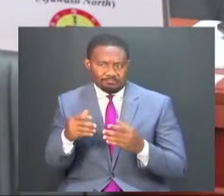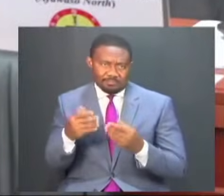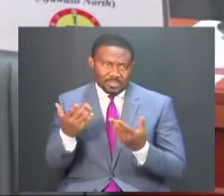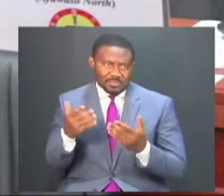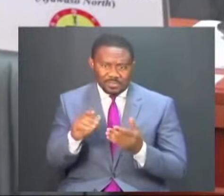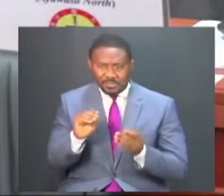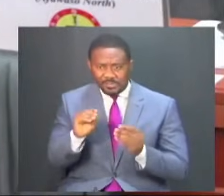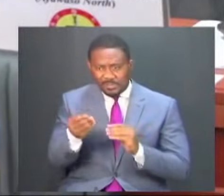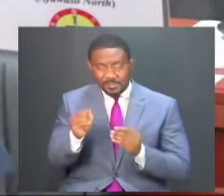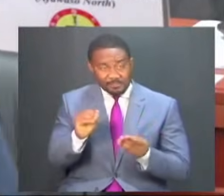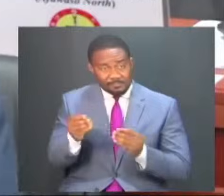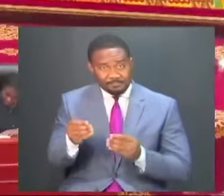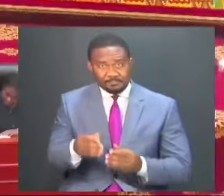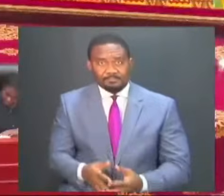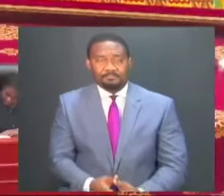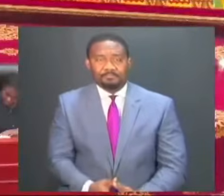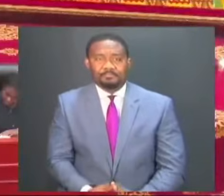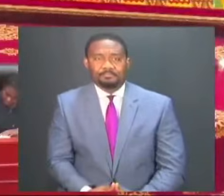Thank you.